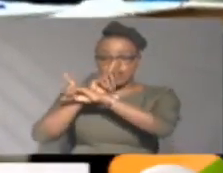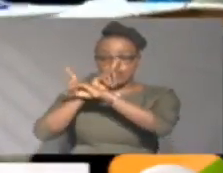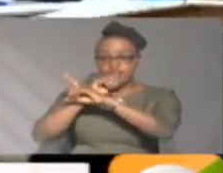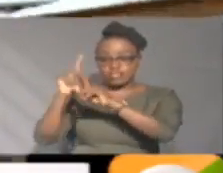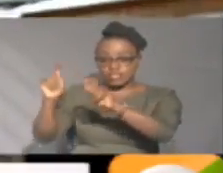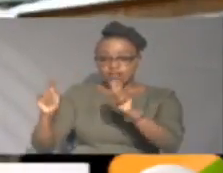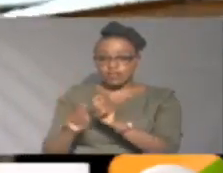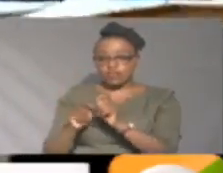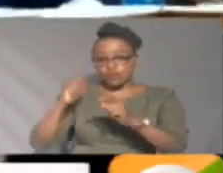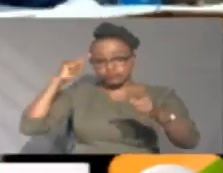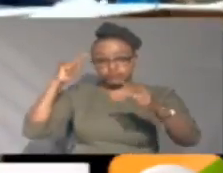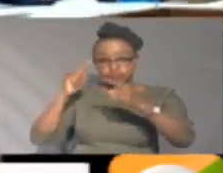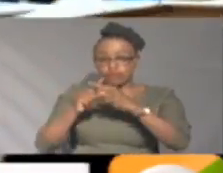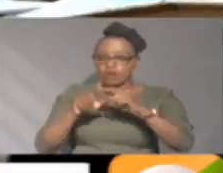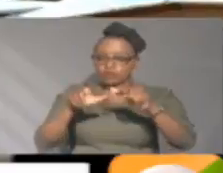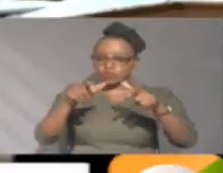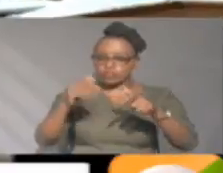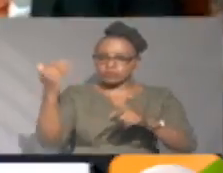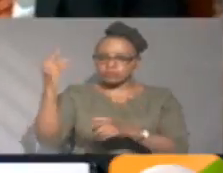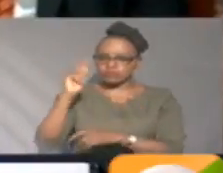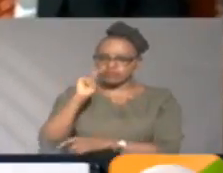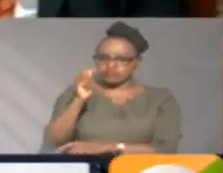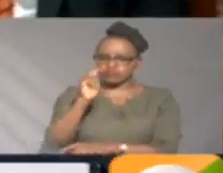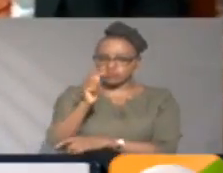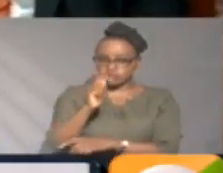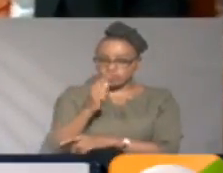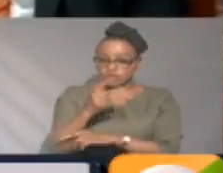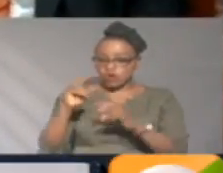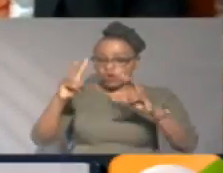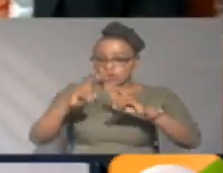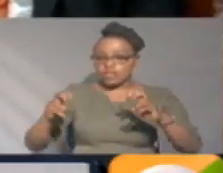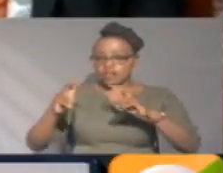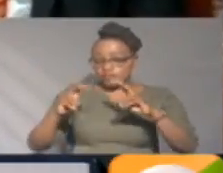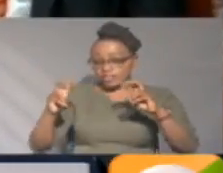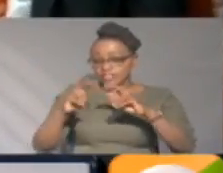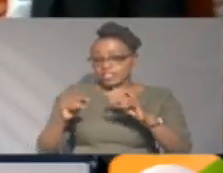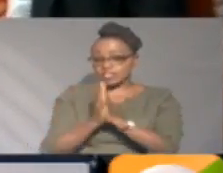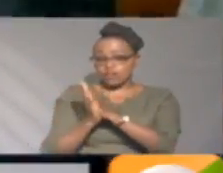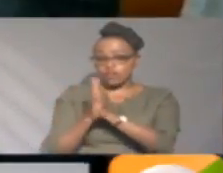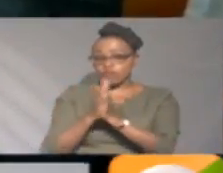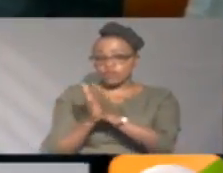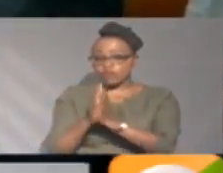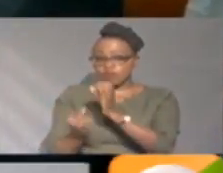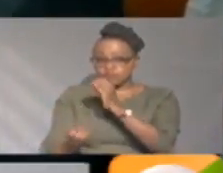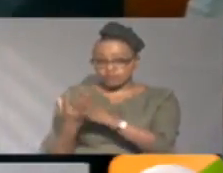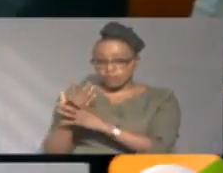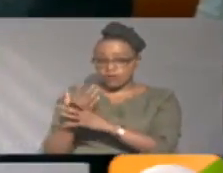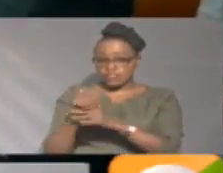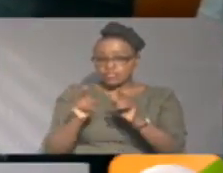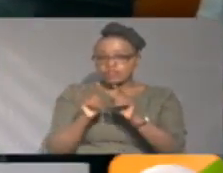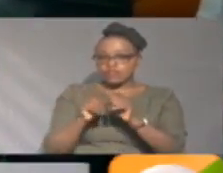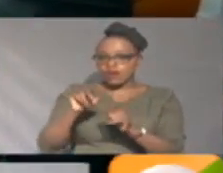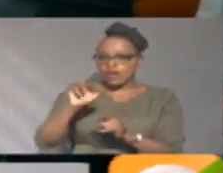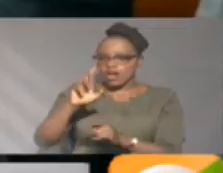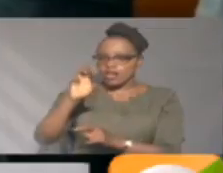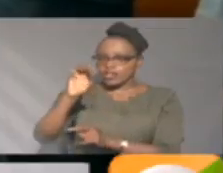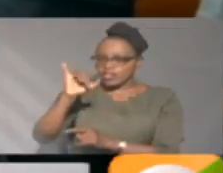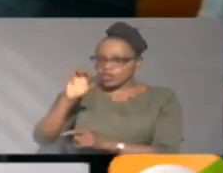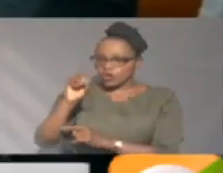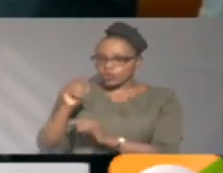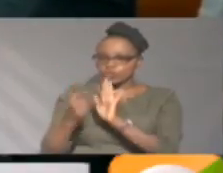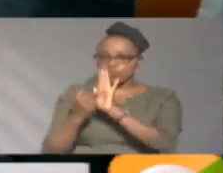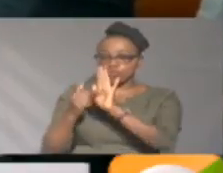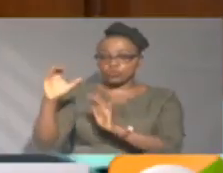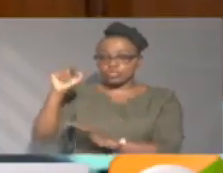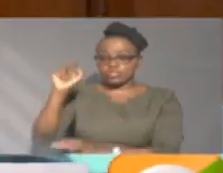had objected to the journalist testifying on account of an investigative documentary he produced dubbed Rio Fiasco that aired on